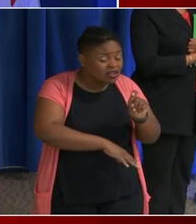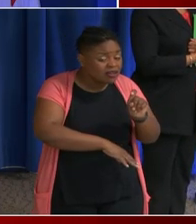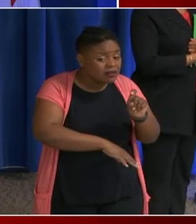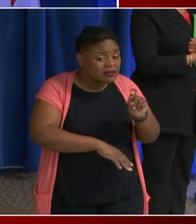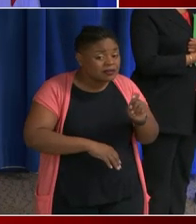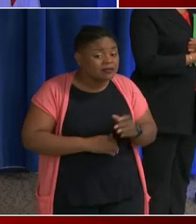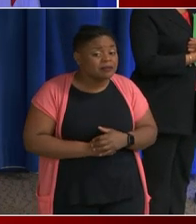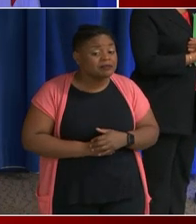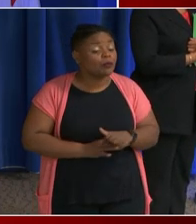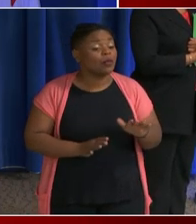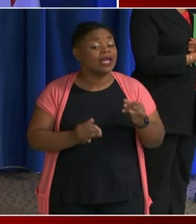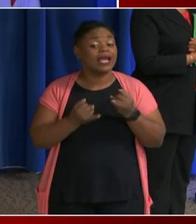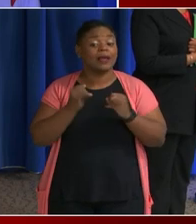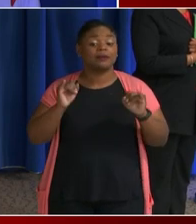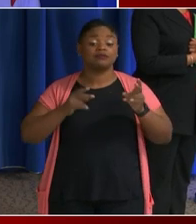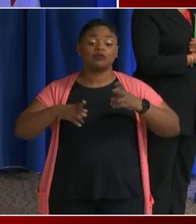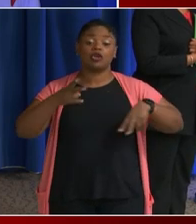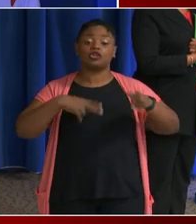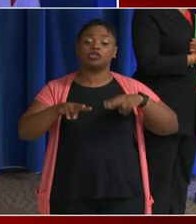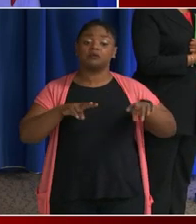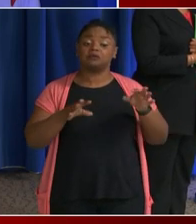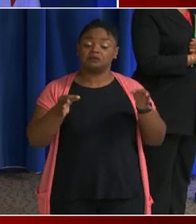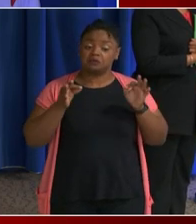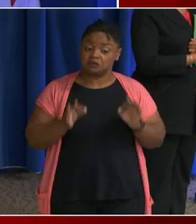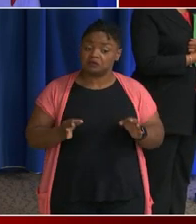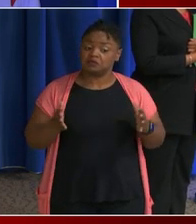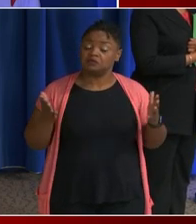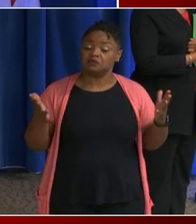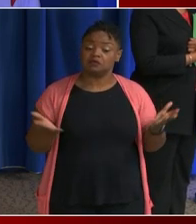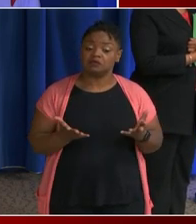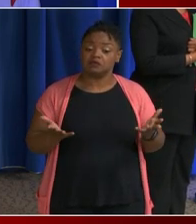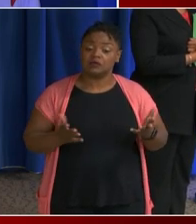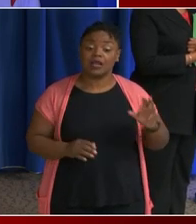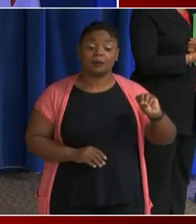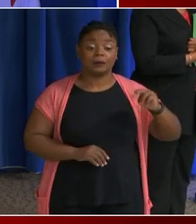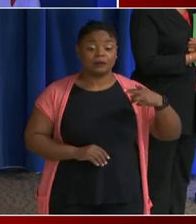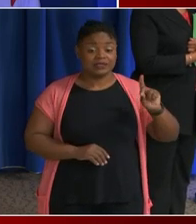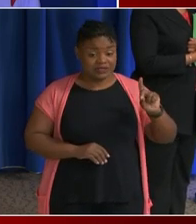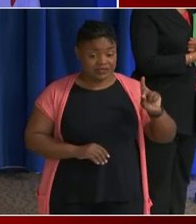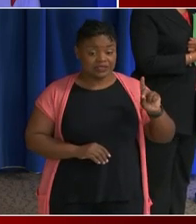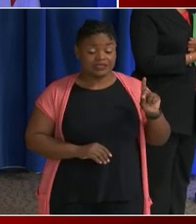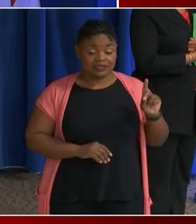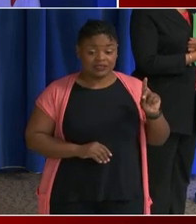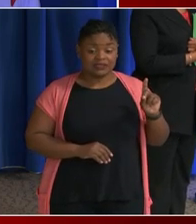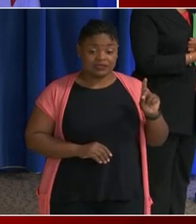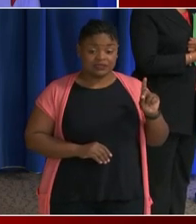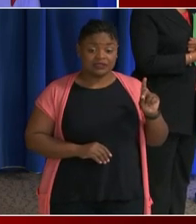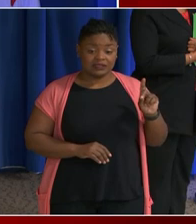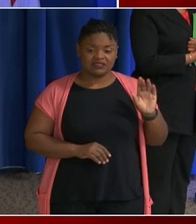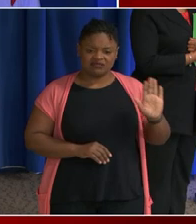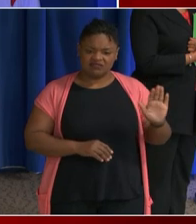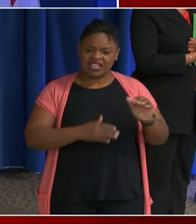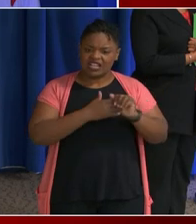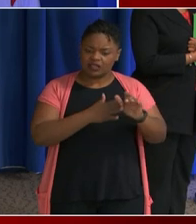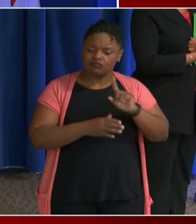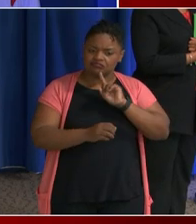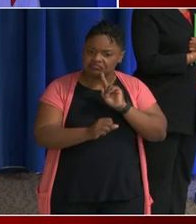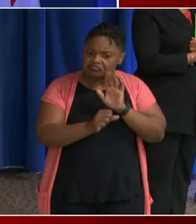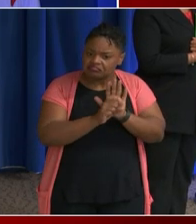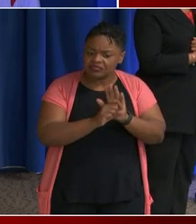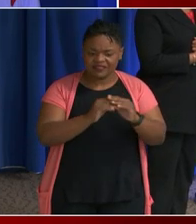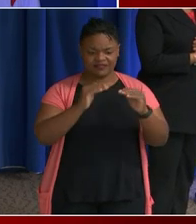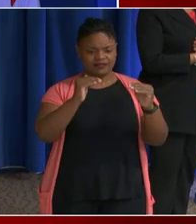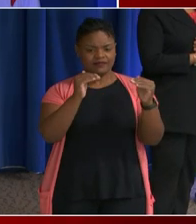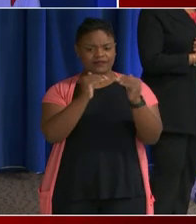independent monitor said at that time was the Metropolitan Police Department, particularly its leadership, was committed to fair, unbiased,